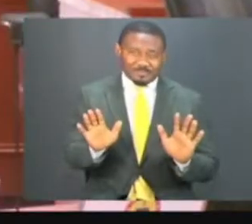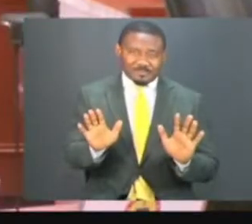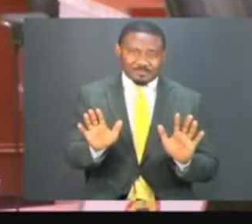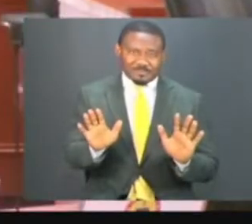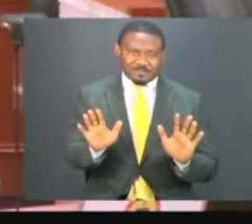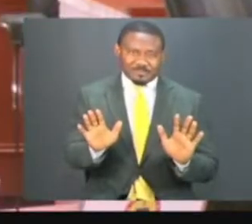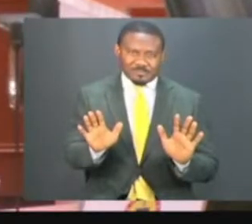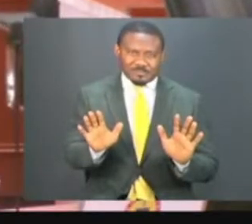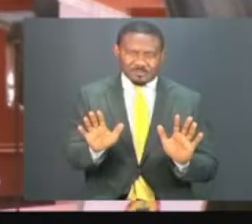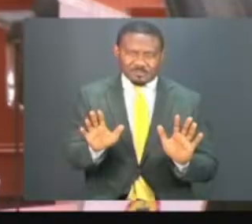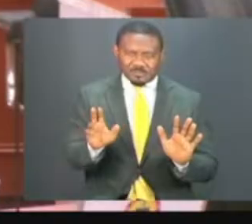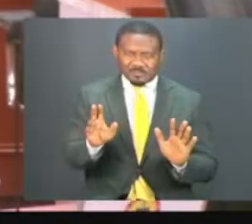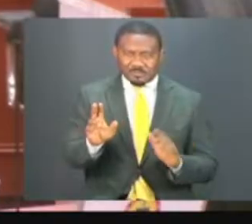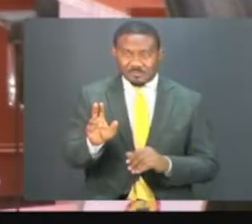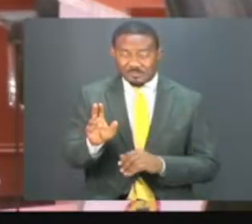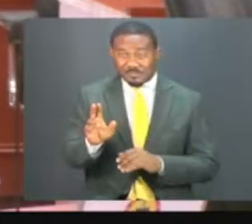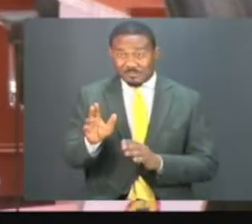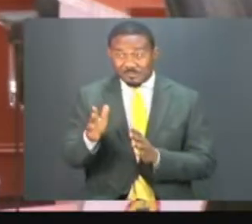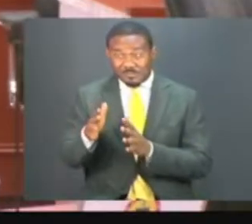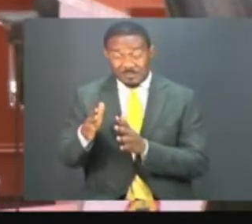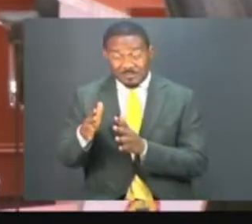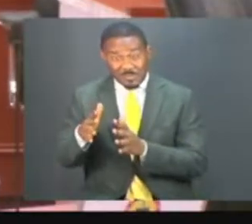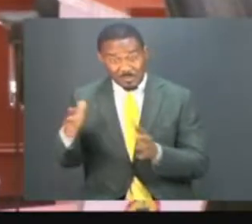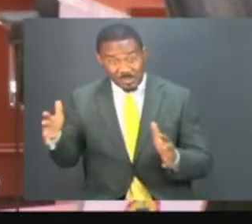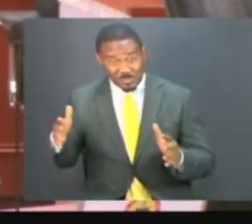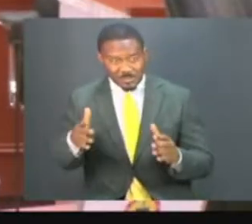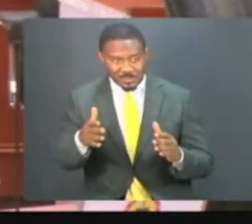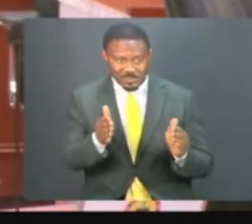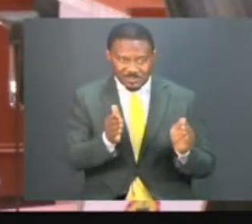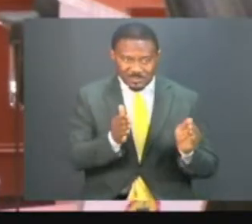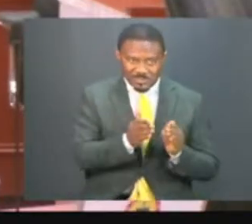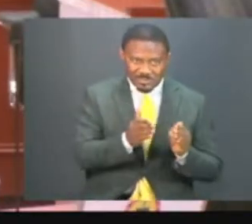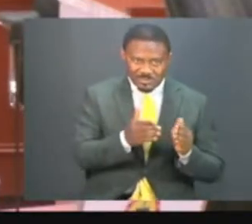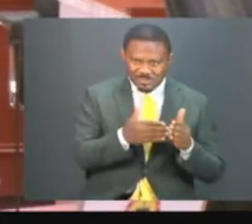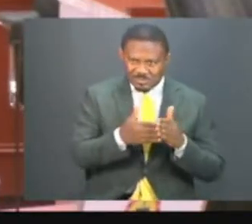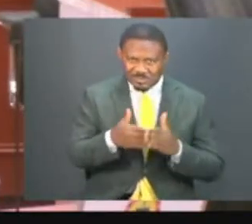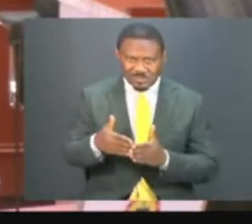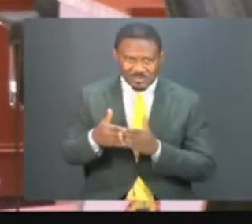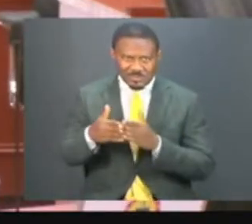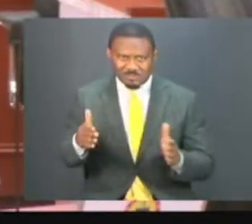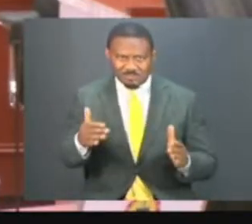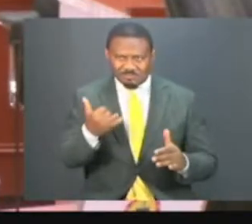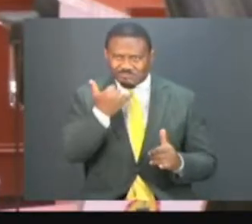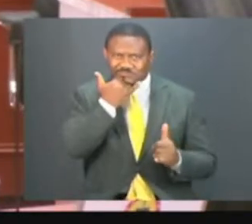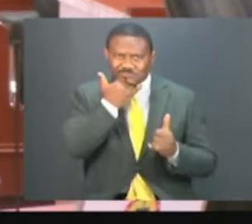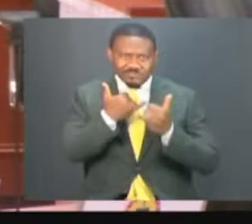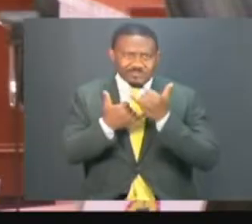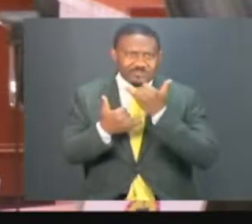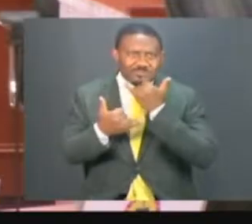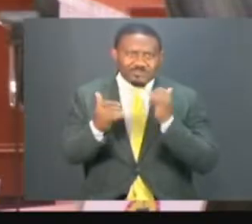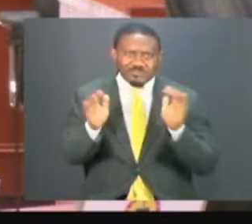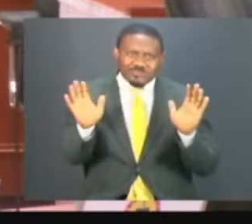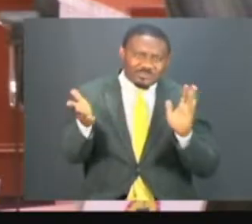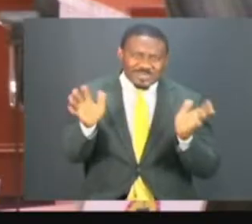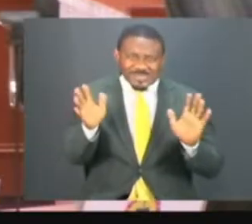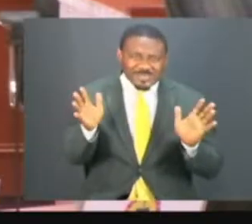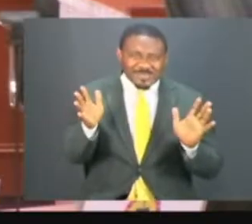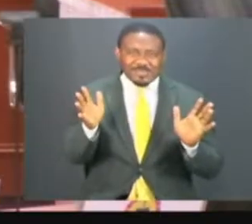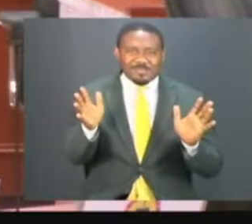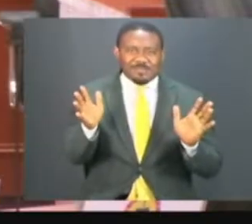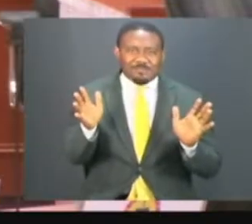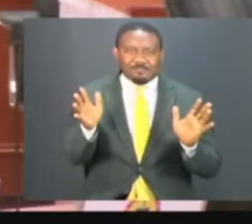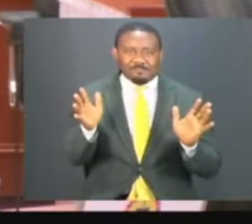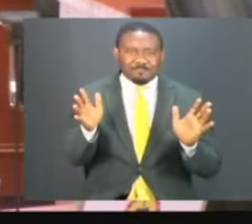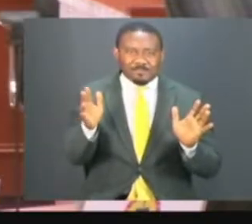the majority leader and the deputy whip, their comments for me, even though you may take it